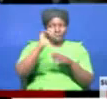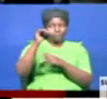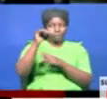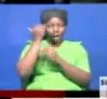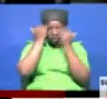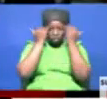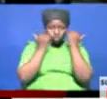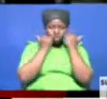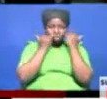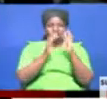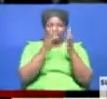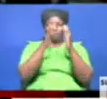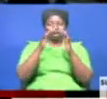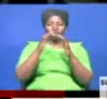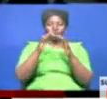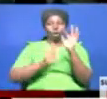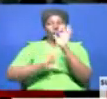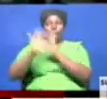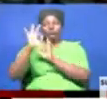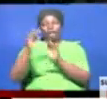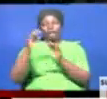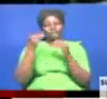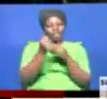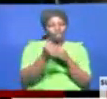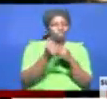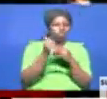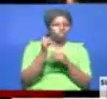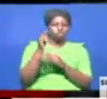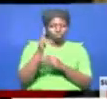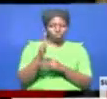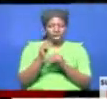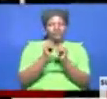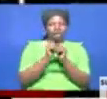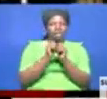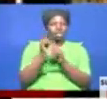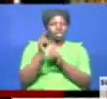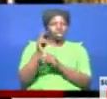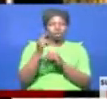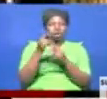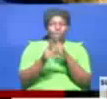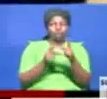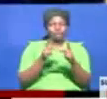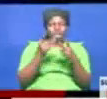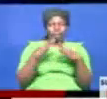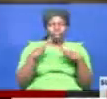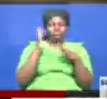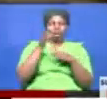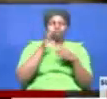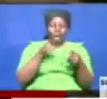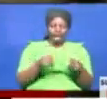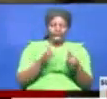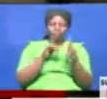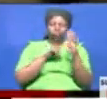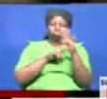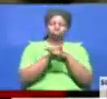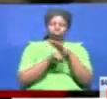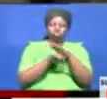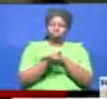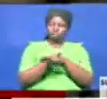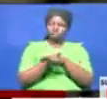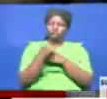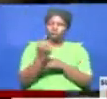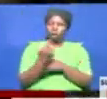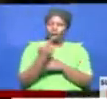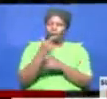and only a limited number of lawyers and litigants will be allowed to access the venue. Only accredited media